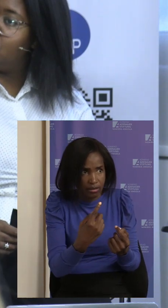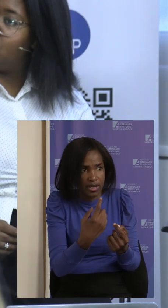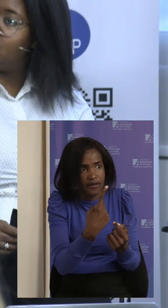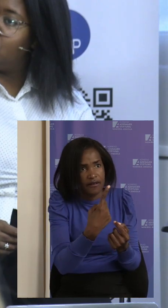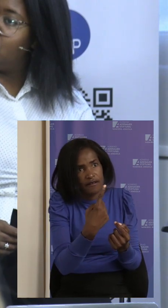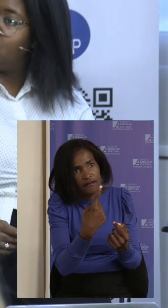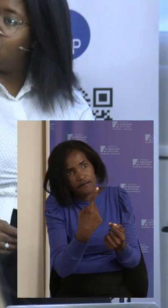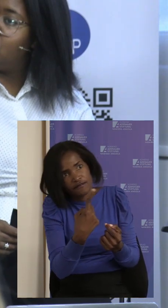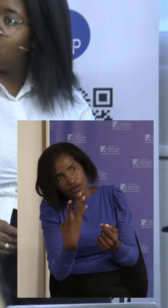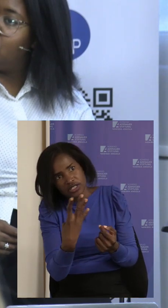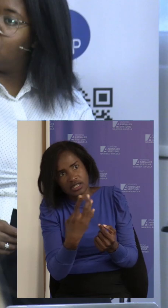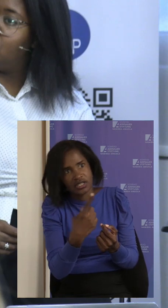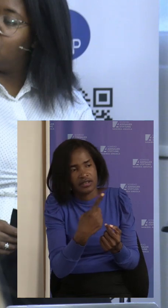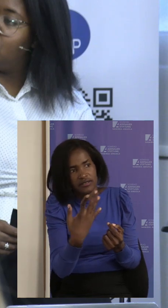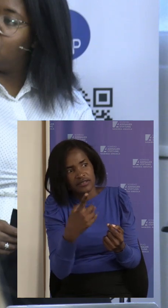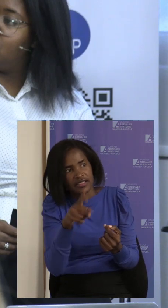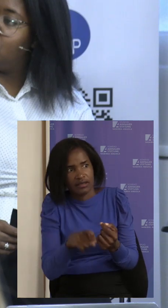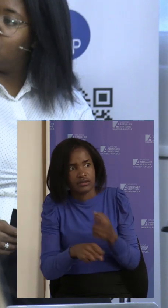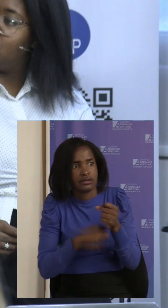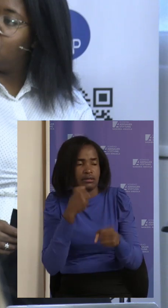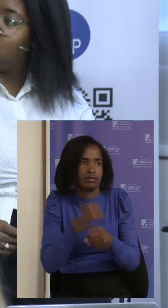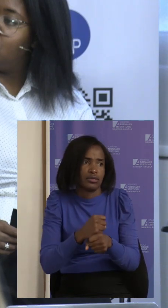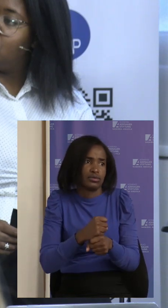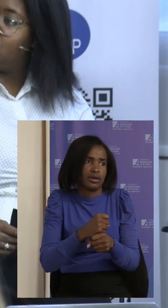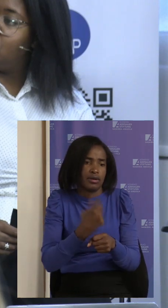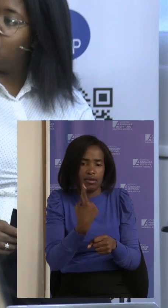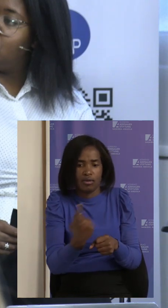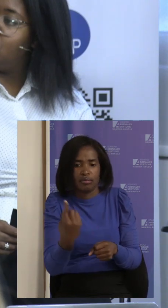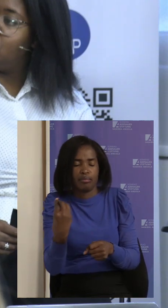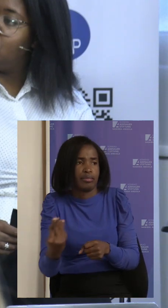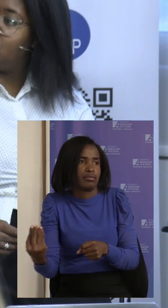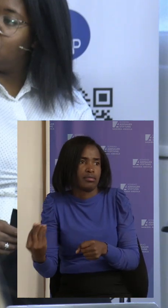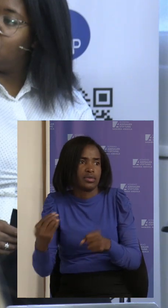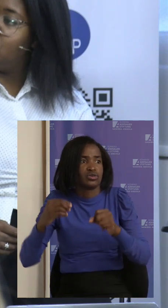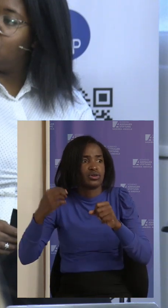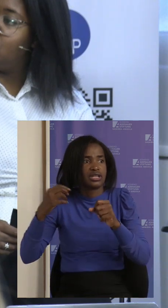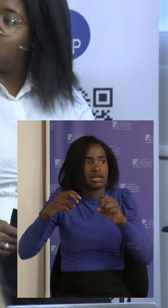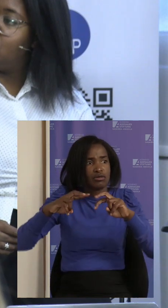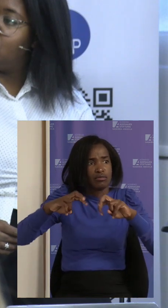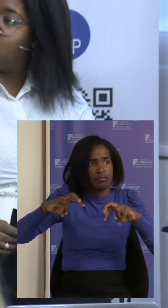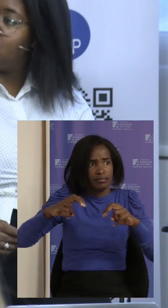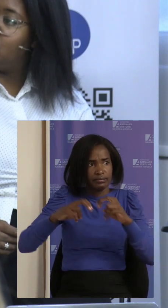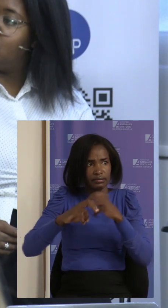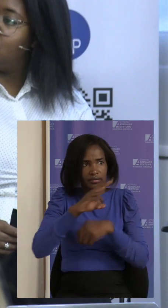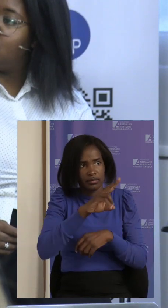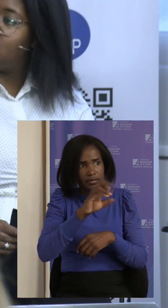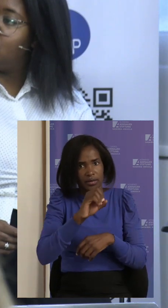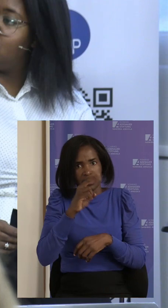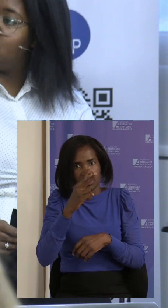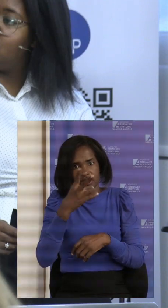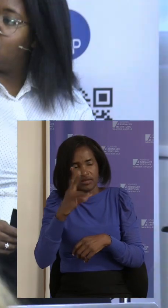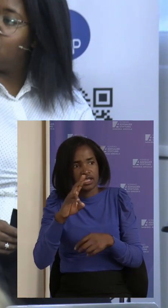15,000 Namibian dollar per annum per child. This is based on the analysis of 2017 Public Expenditure Review,